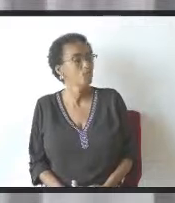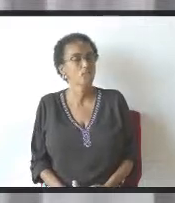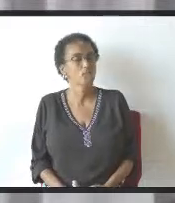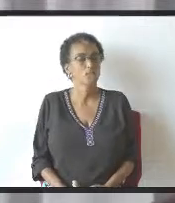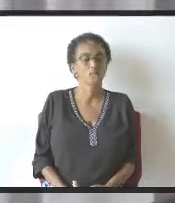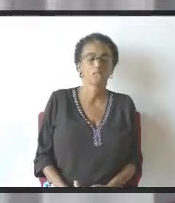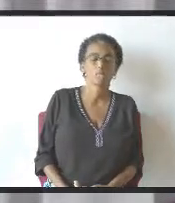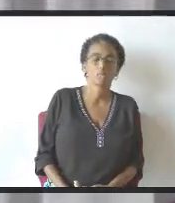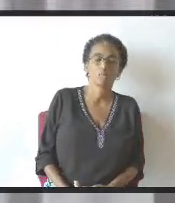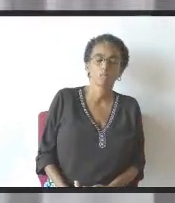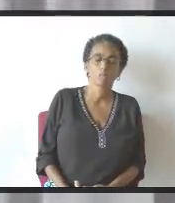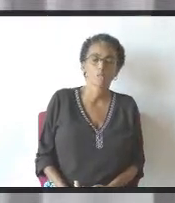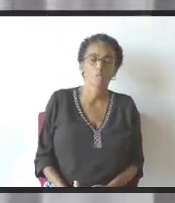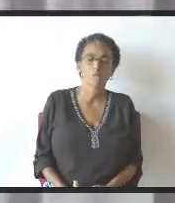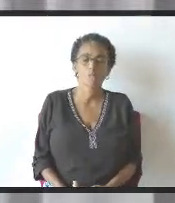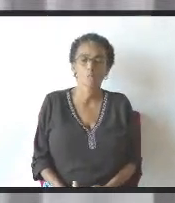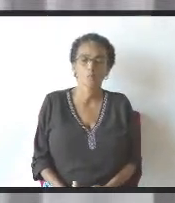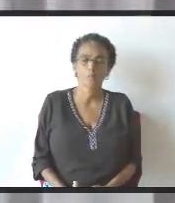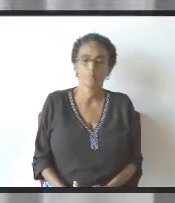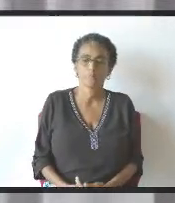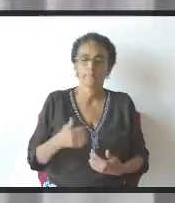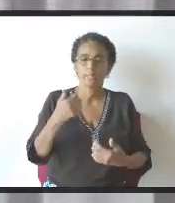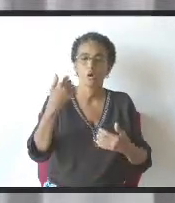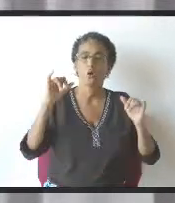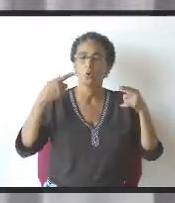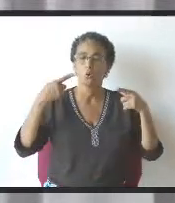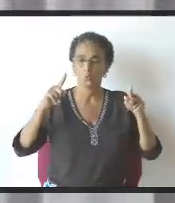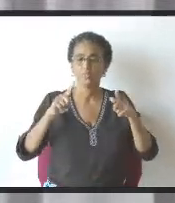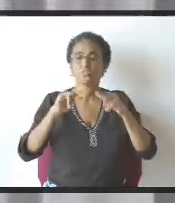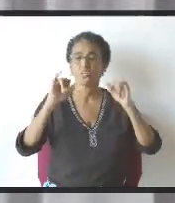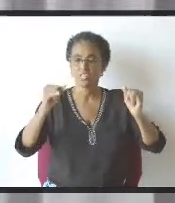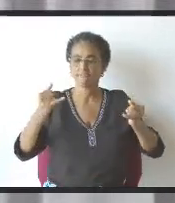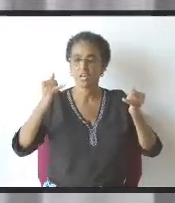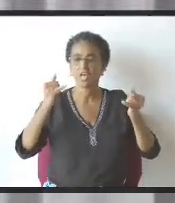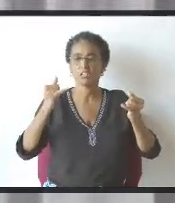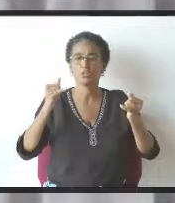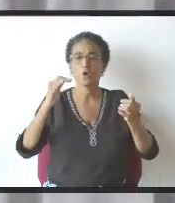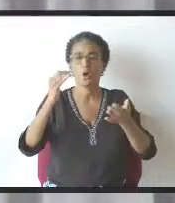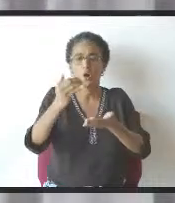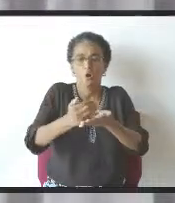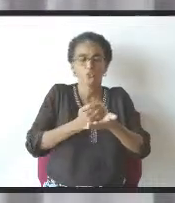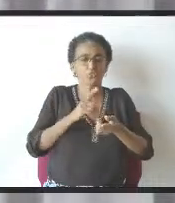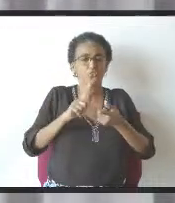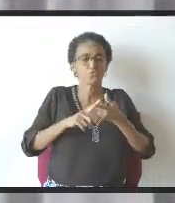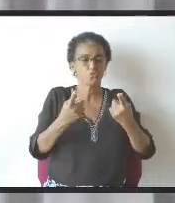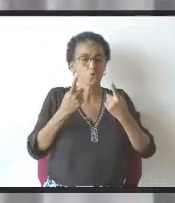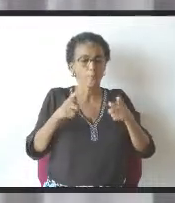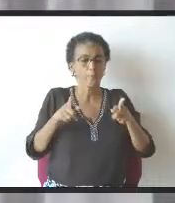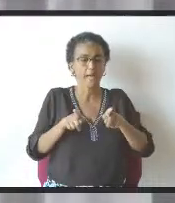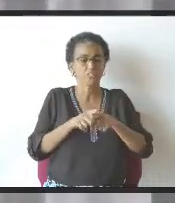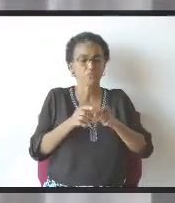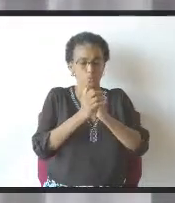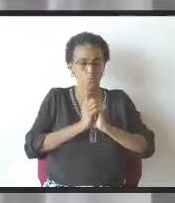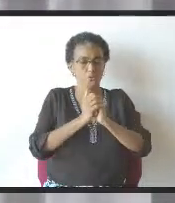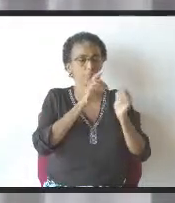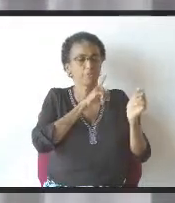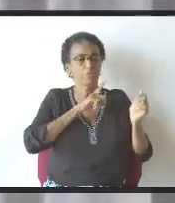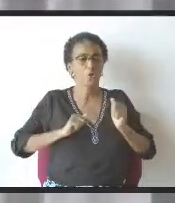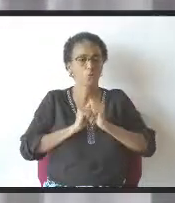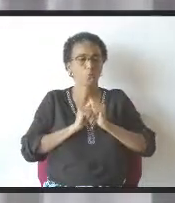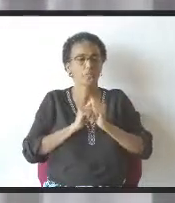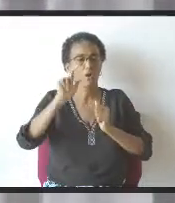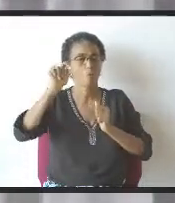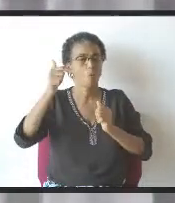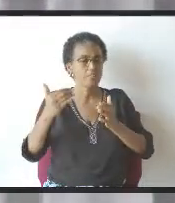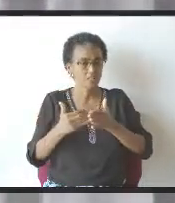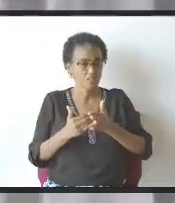Okie dokie. I'm going to invite the ushers to come as we worship the Lord with our morning tithes and offering.